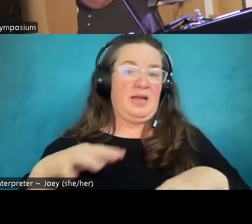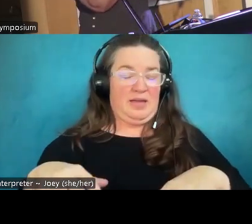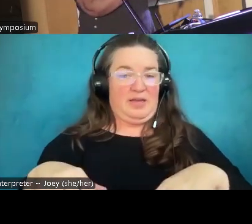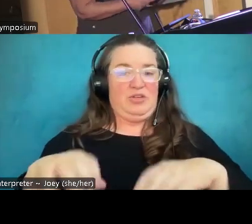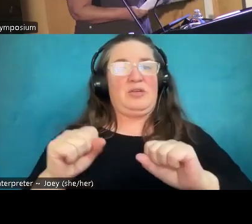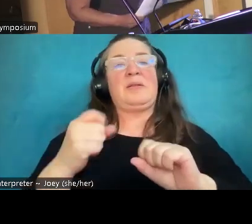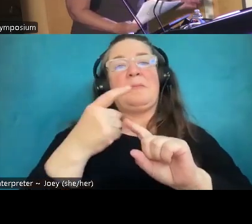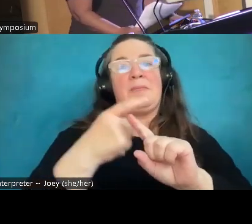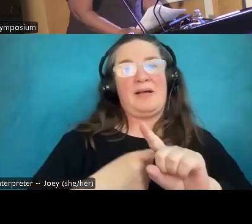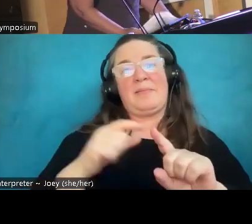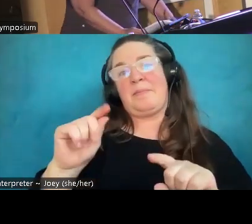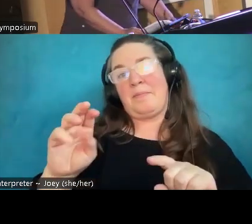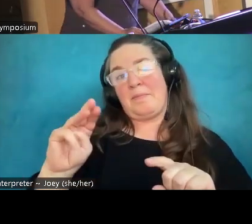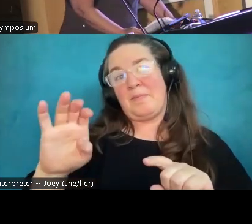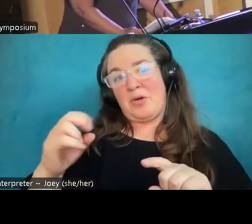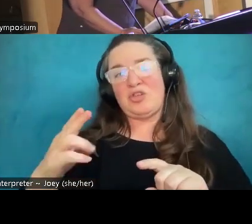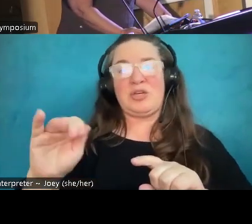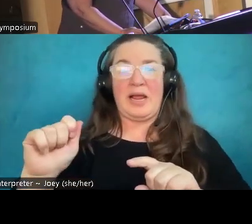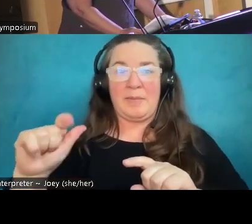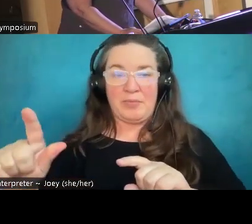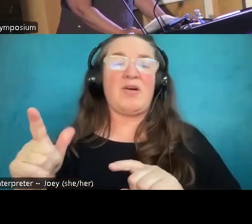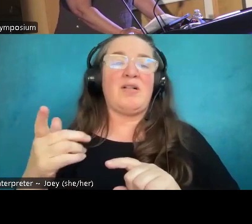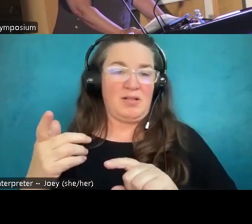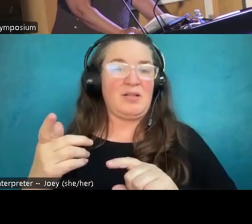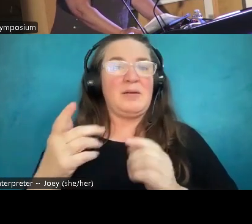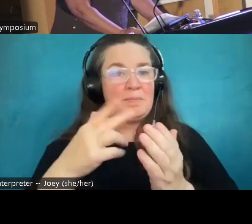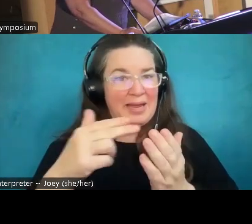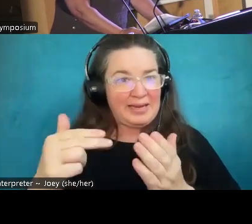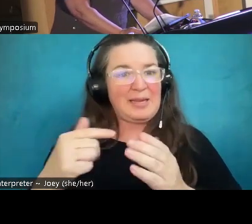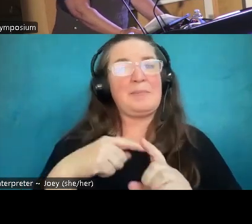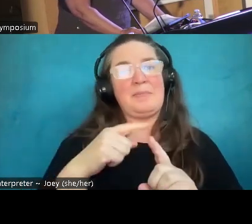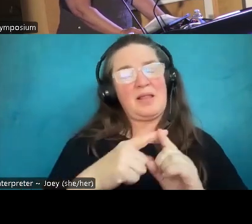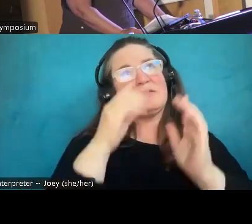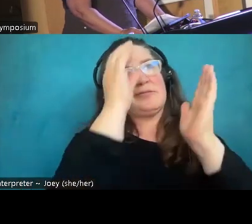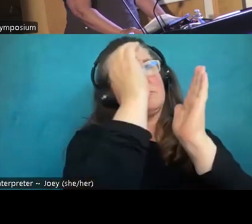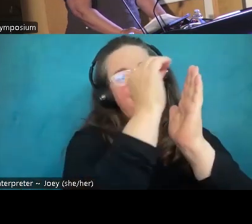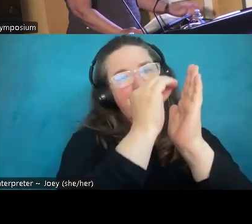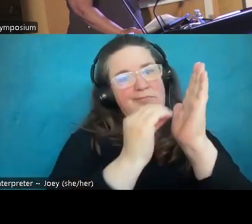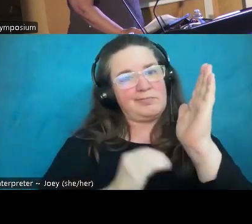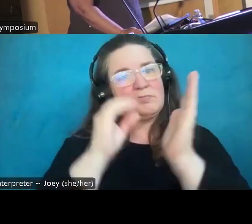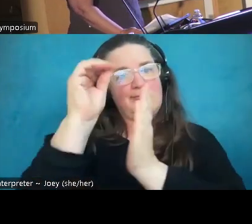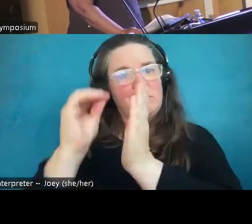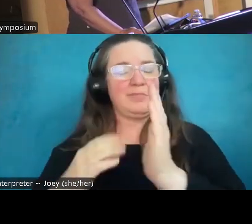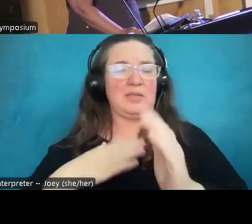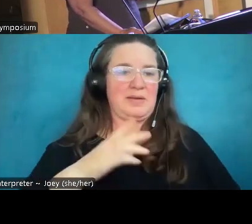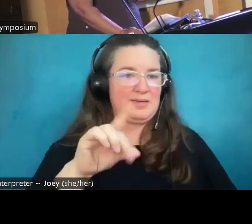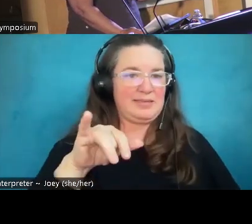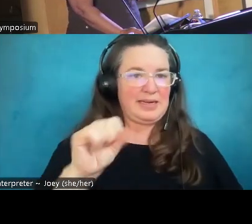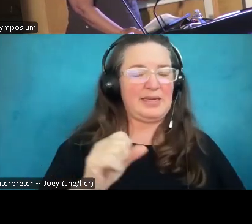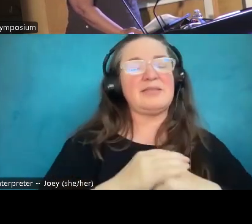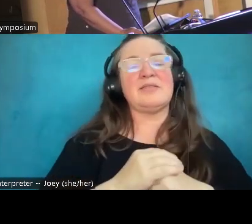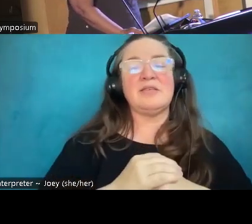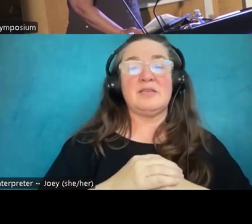just my little notebook. I spent March and April tracking and logging my days into the following categories: rest and restore